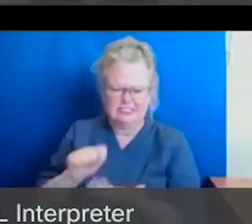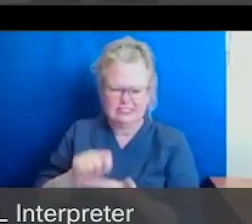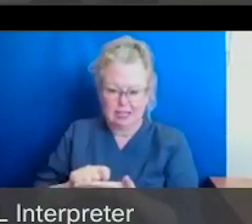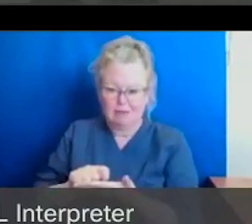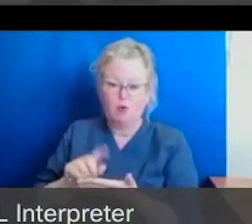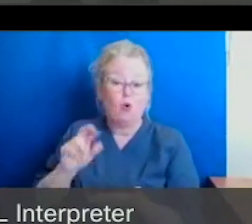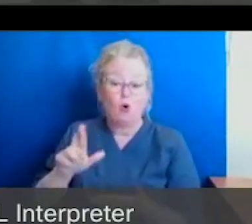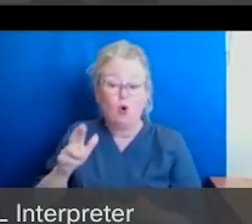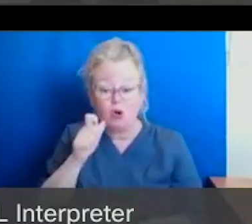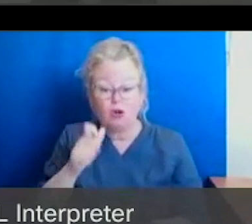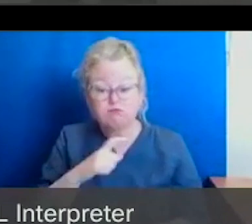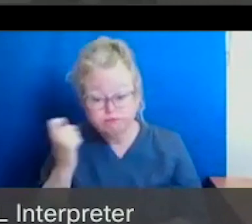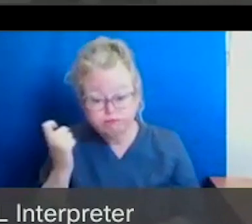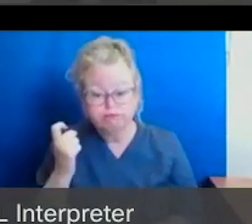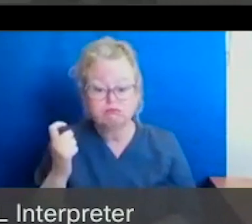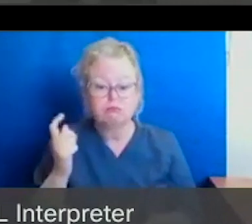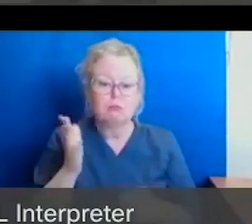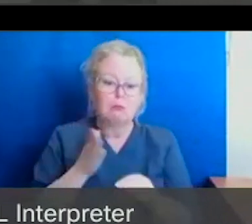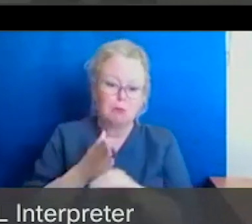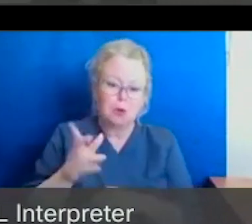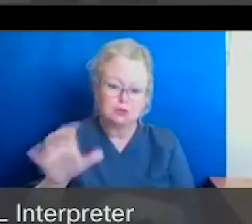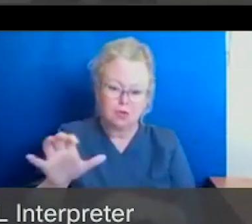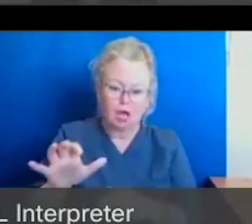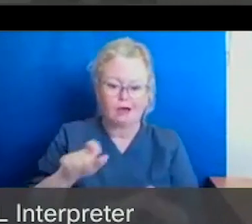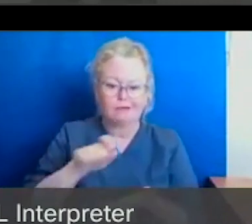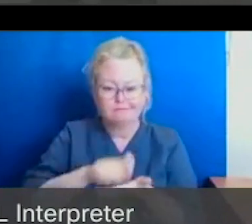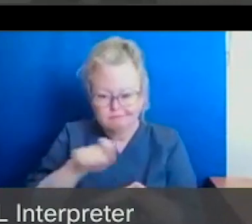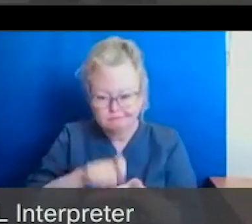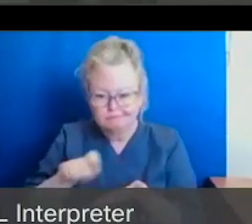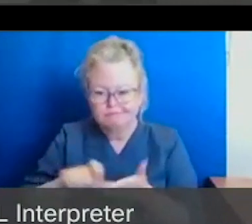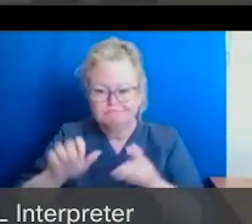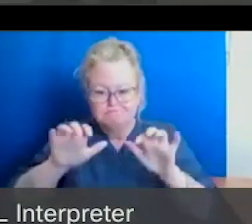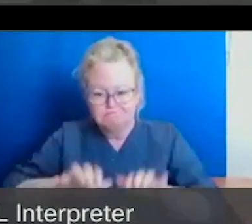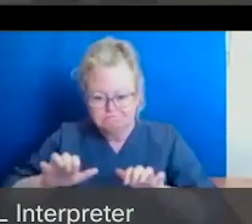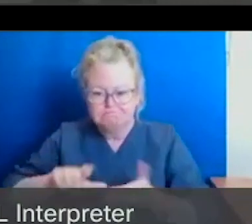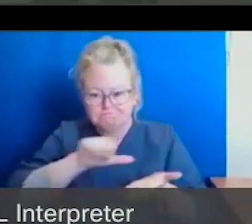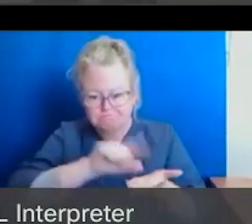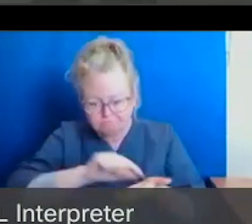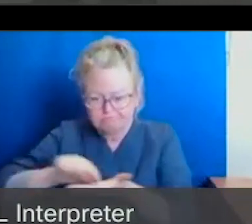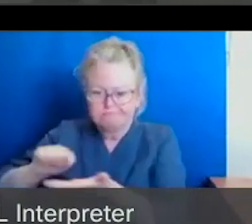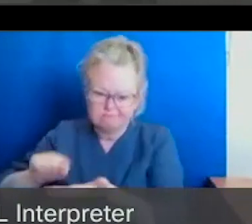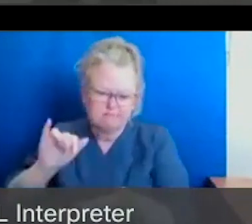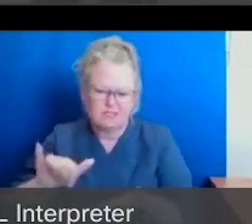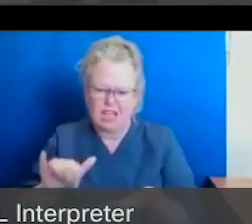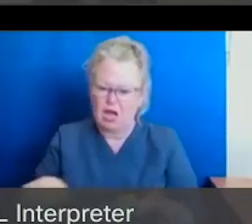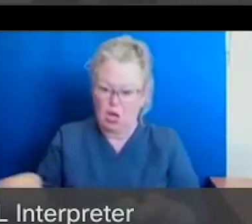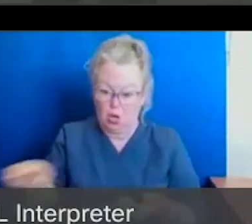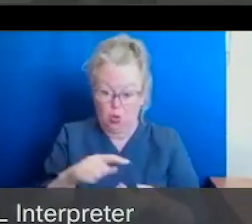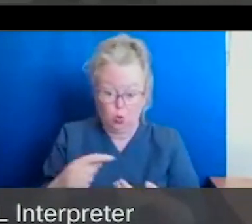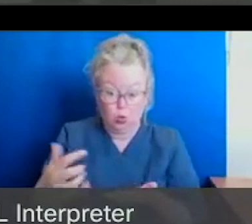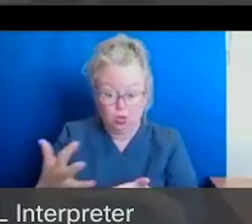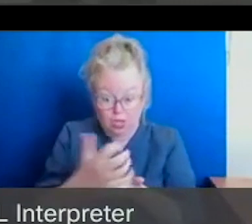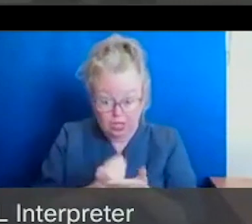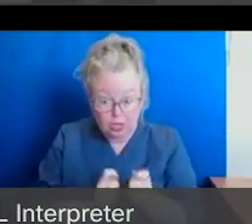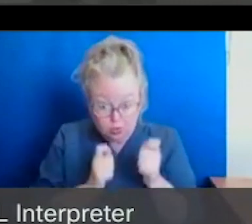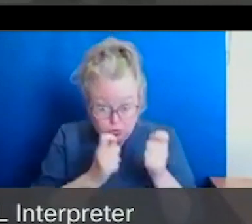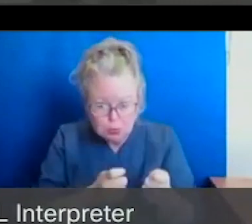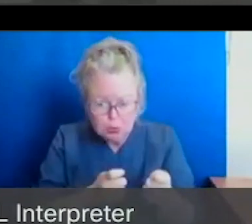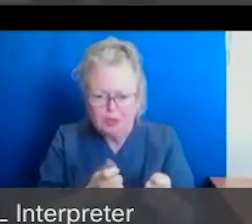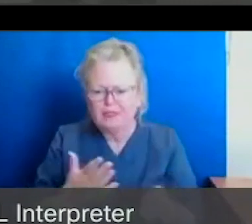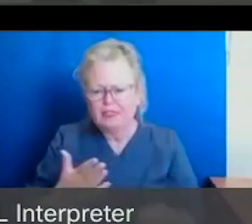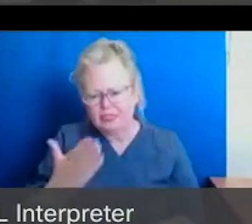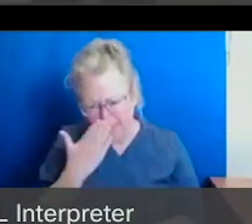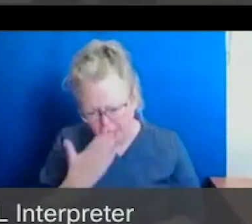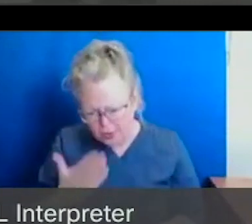doing fine scholarship really is of value to the research community and to the valuable work we hope